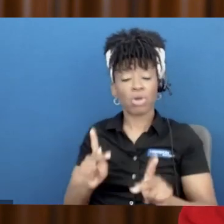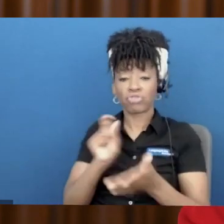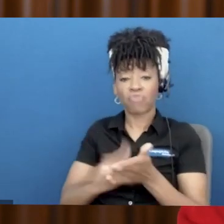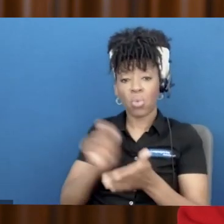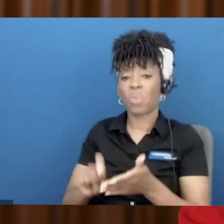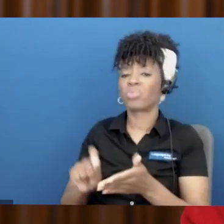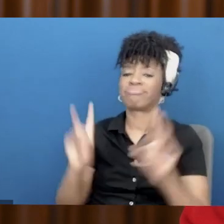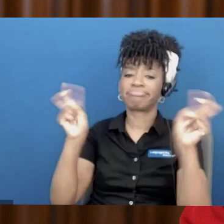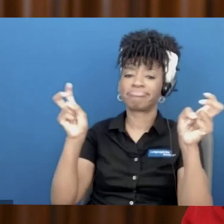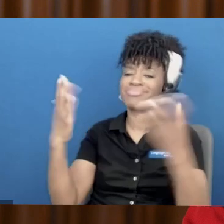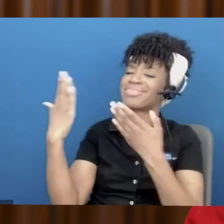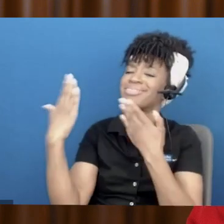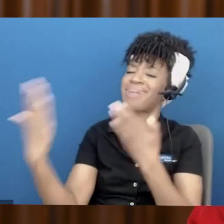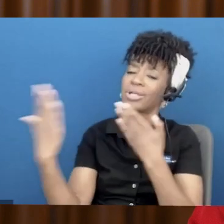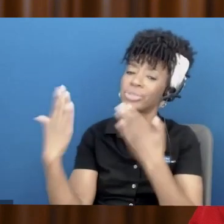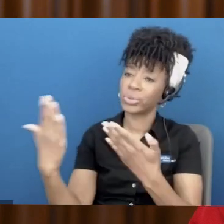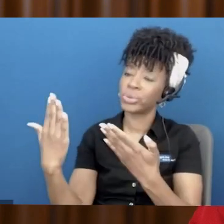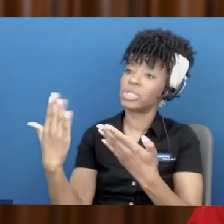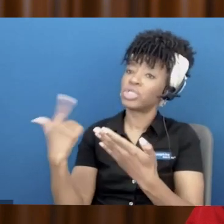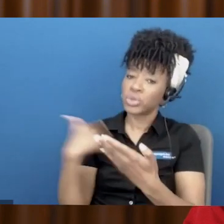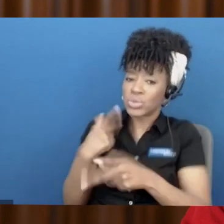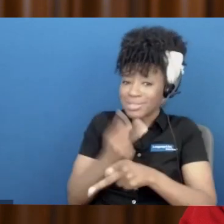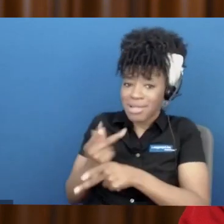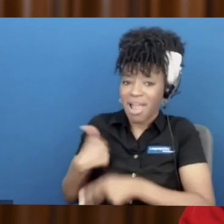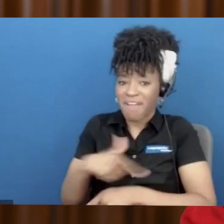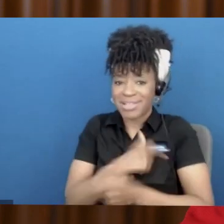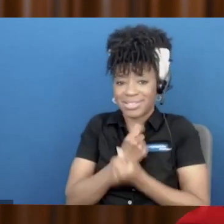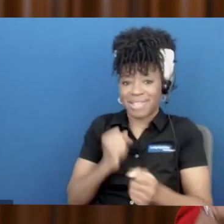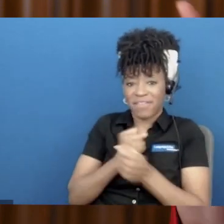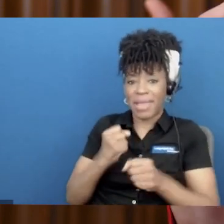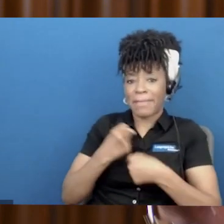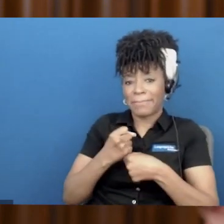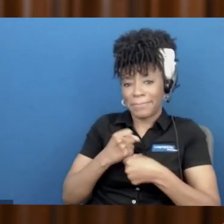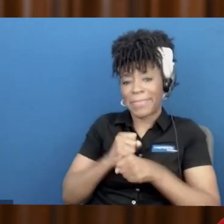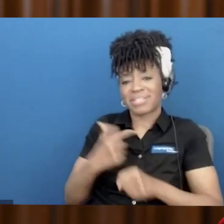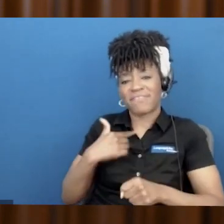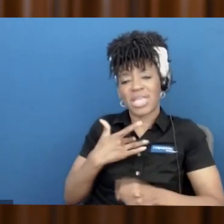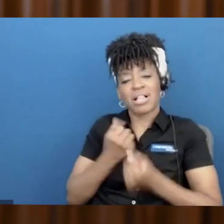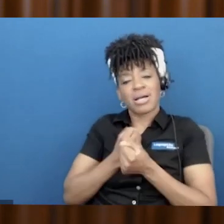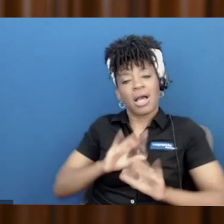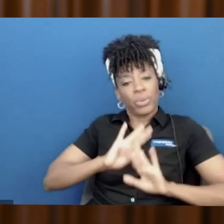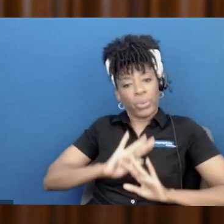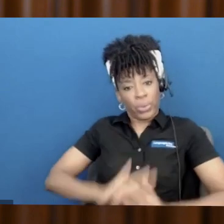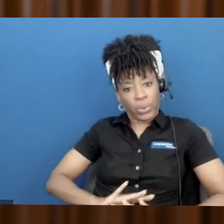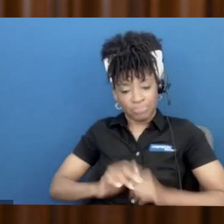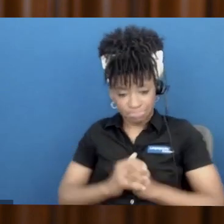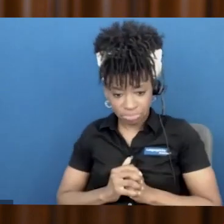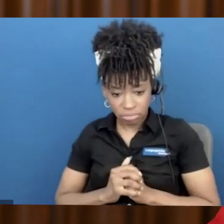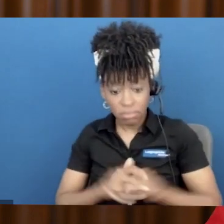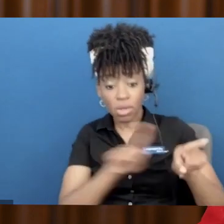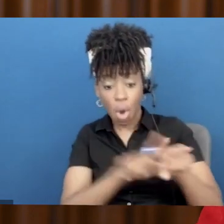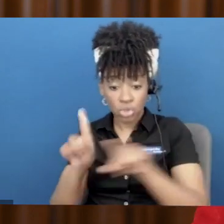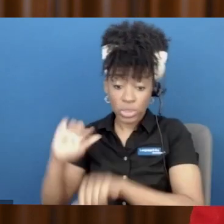taking. It means a lot to know that you care about your riders." I issued an emergency order to take some of the financial